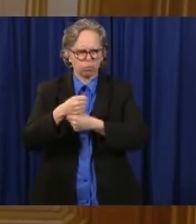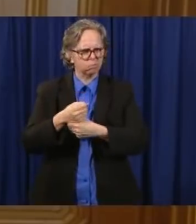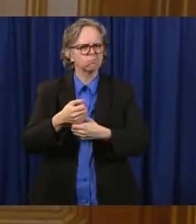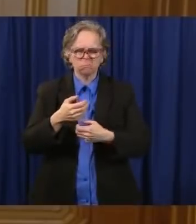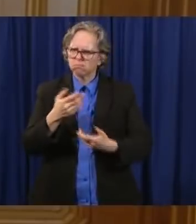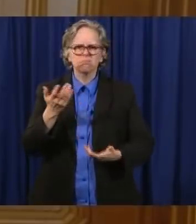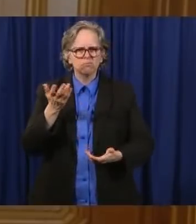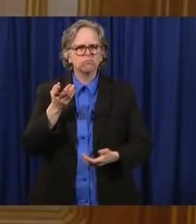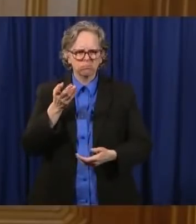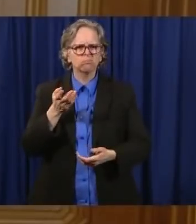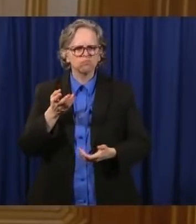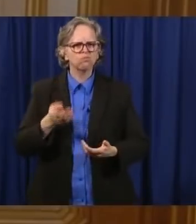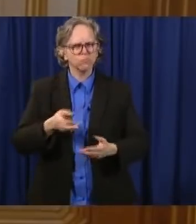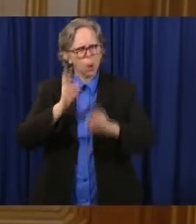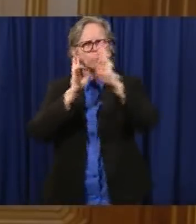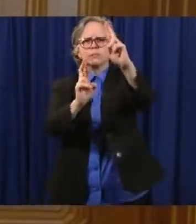that.